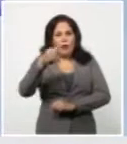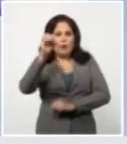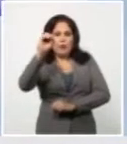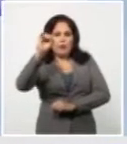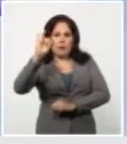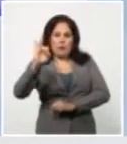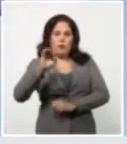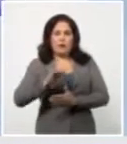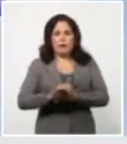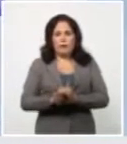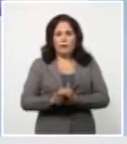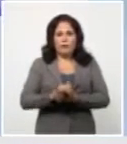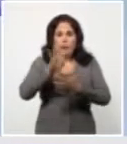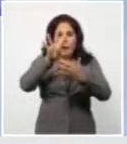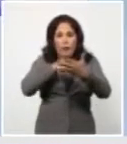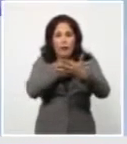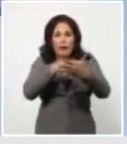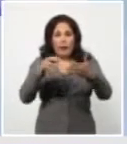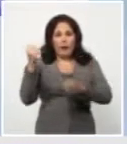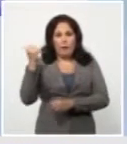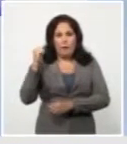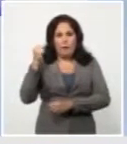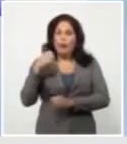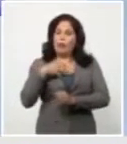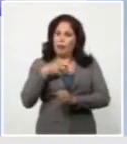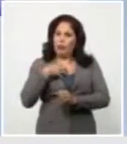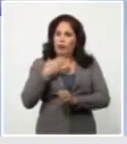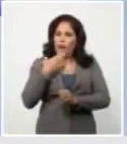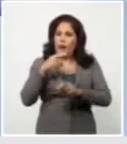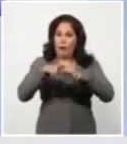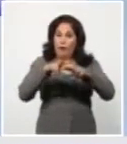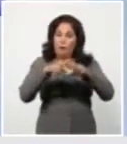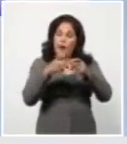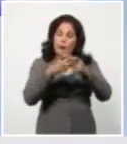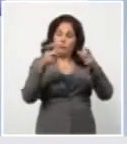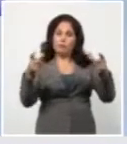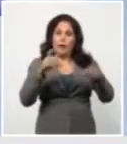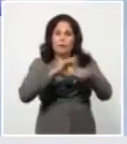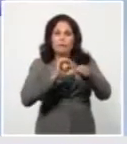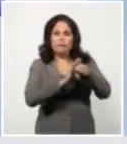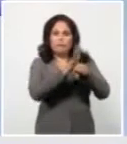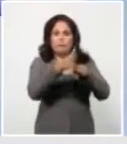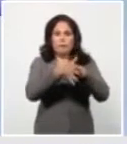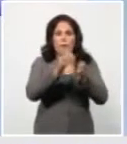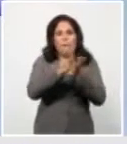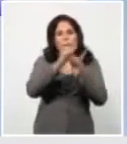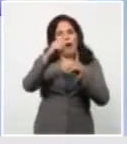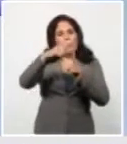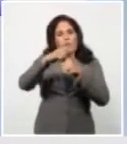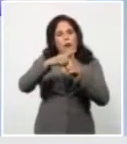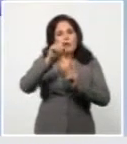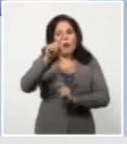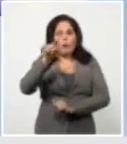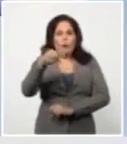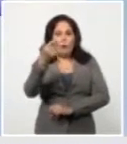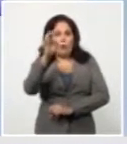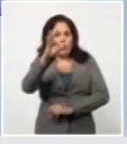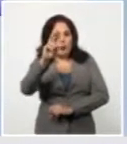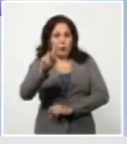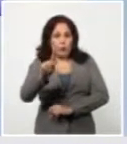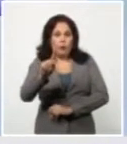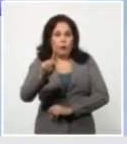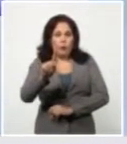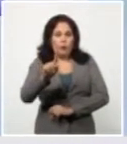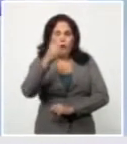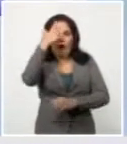15 days, Havana province stands in first place